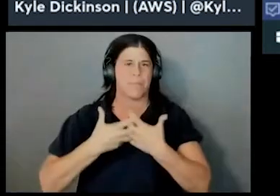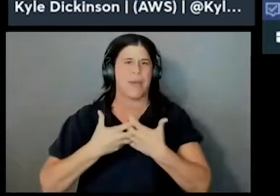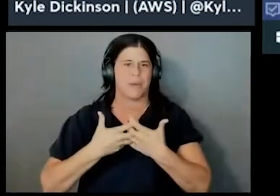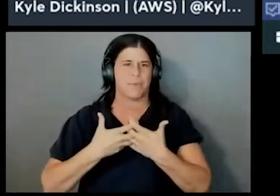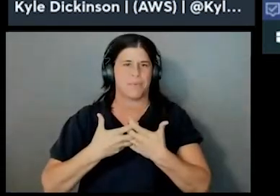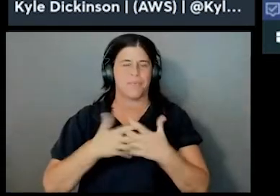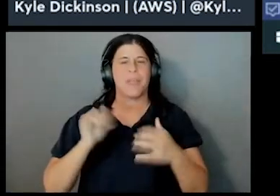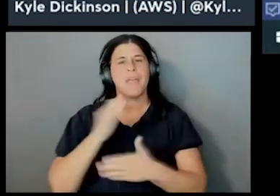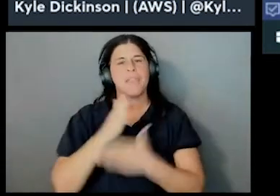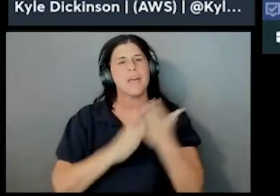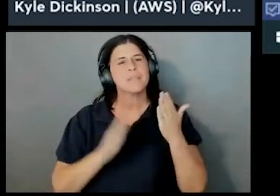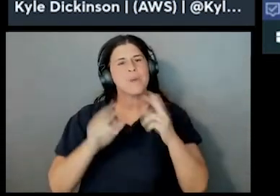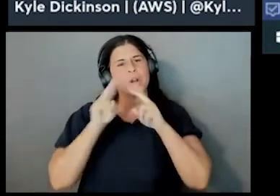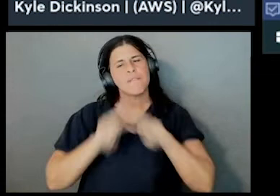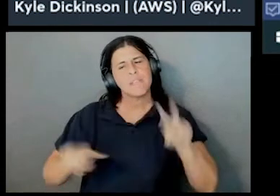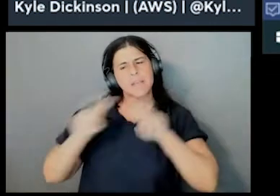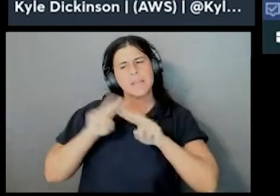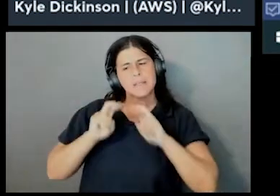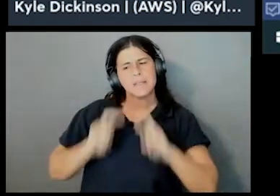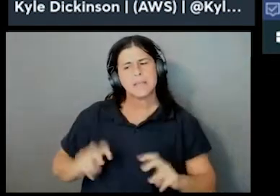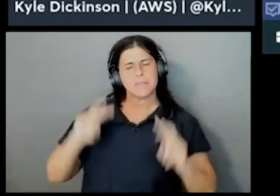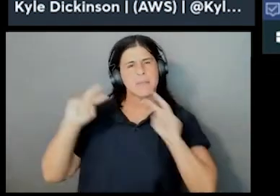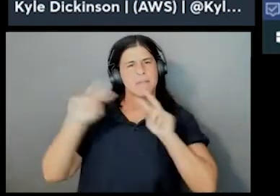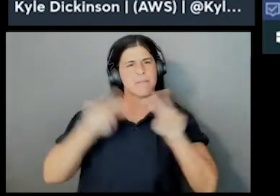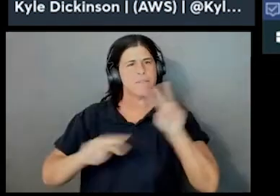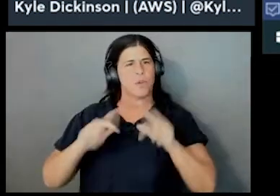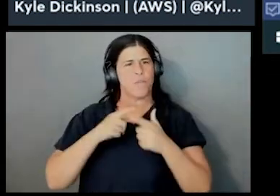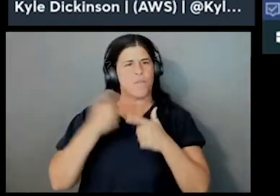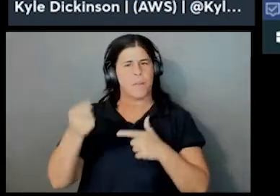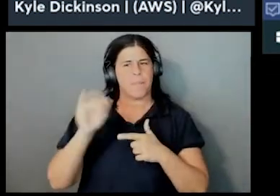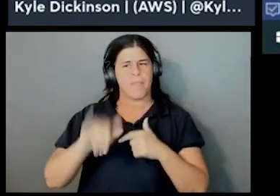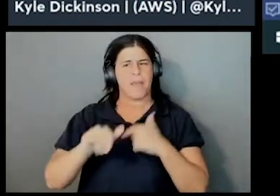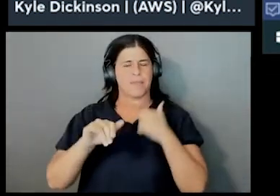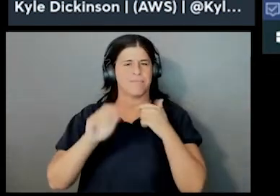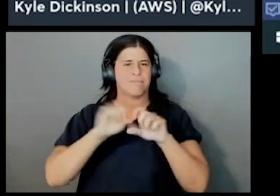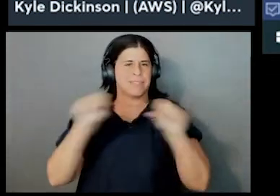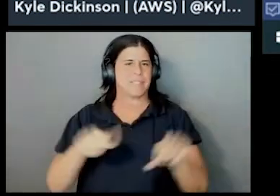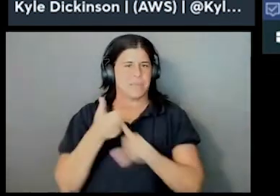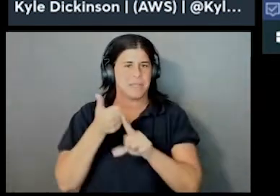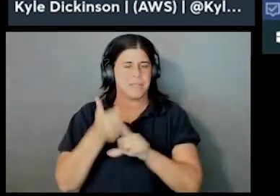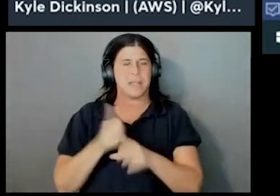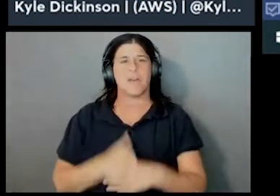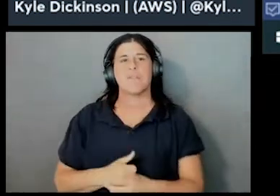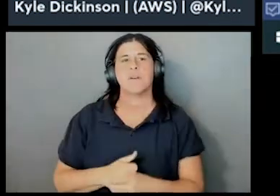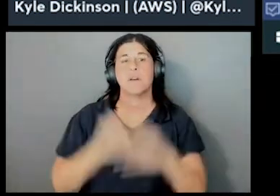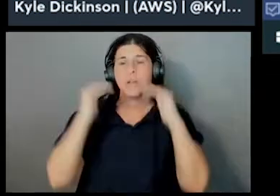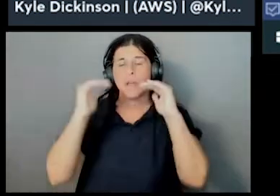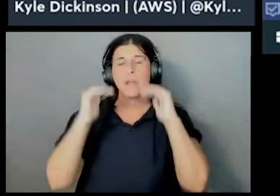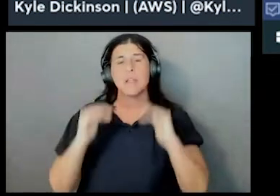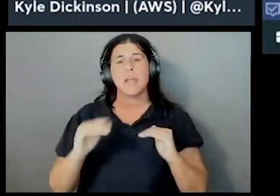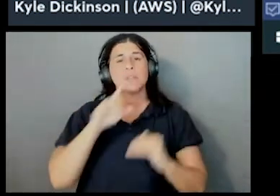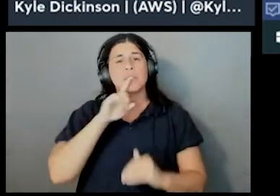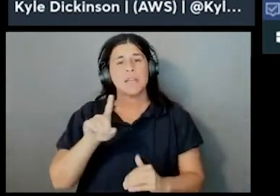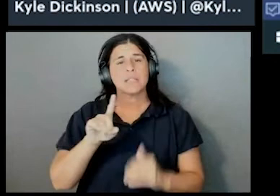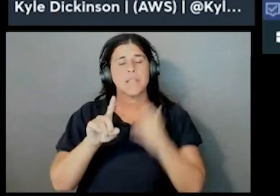the assessment view that Porting Assistant does. So next, let's actually go